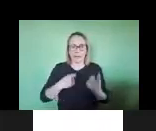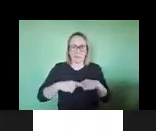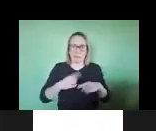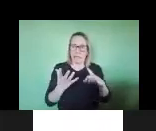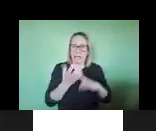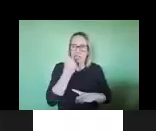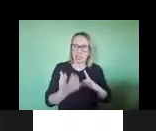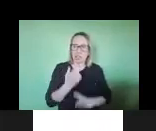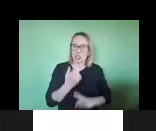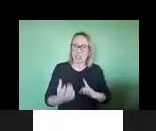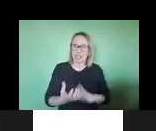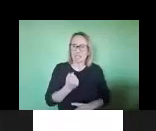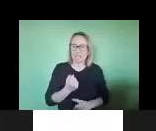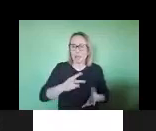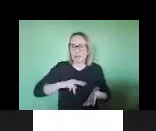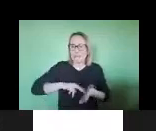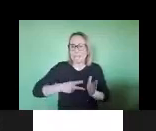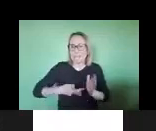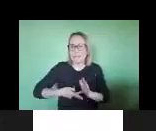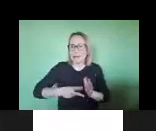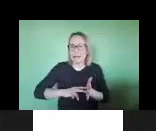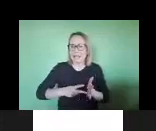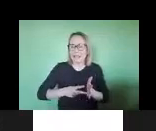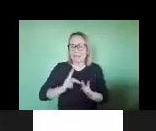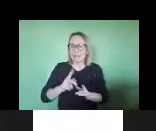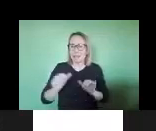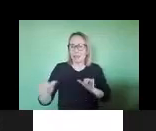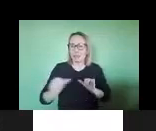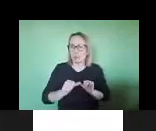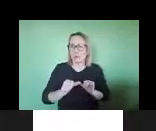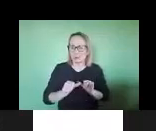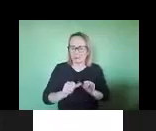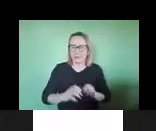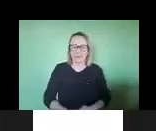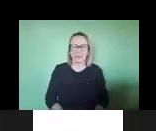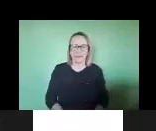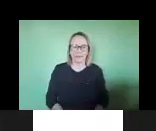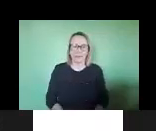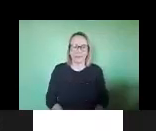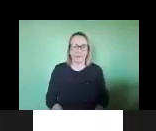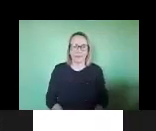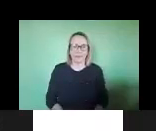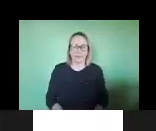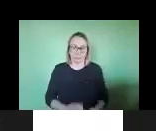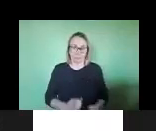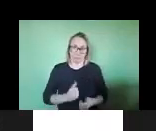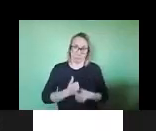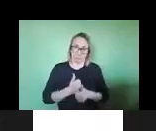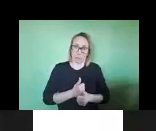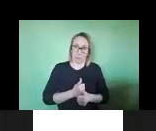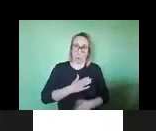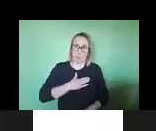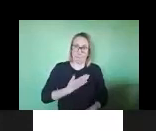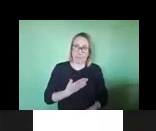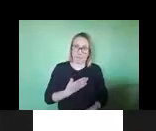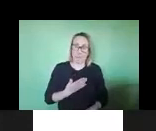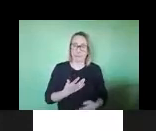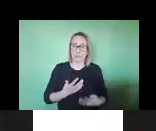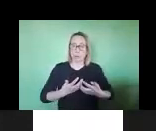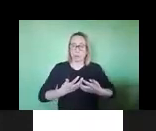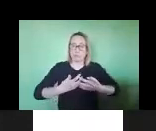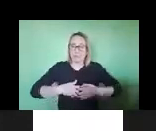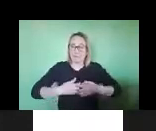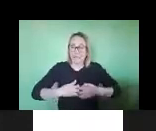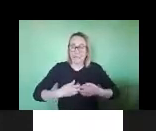planned digital support work in a much shorter time frame. Initially, just supporting our members to have the devices and skills to keep connected